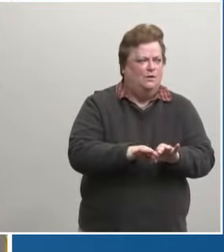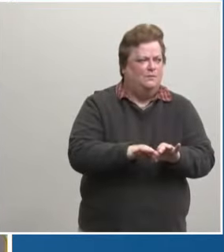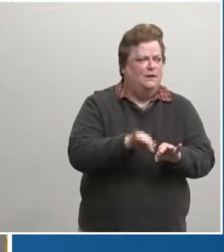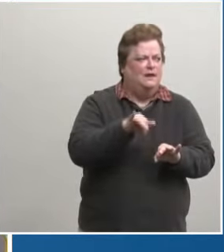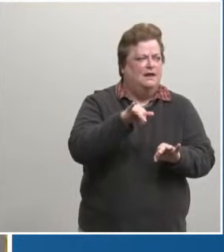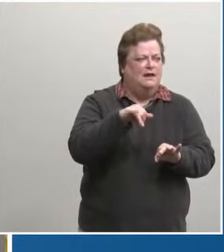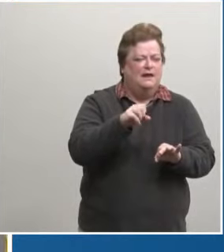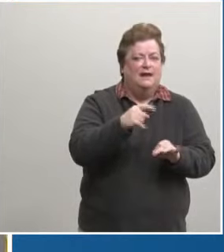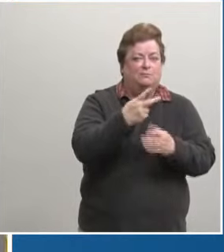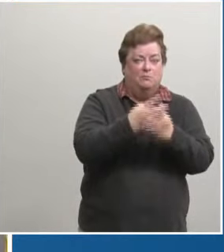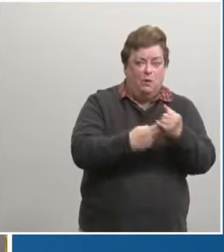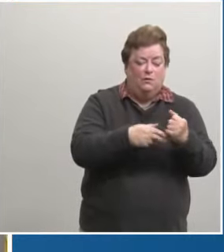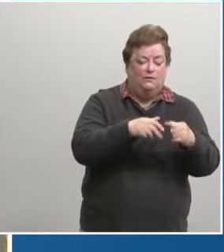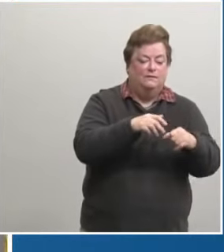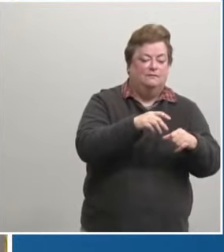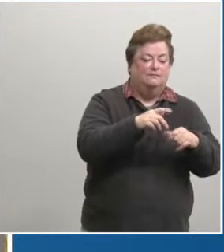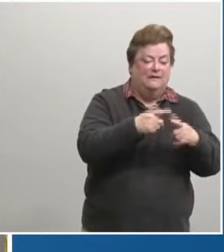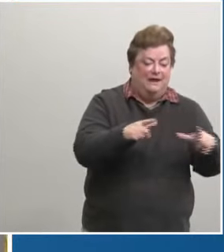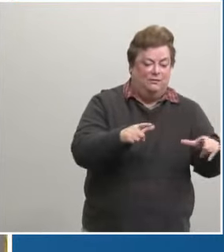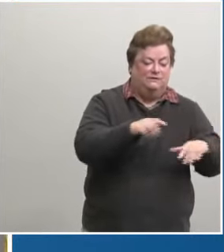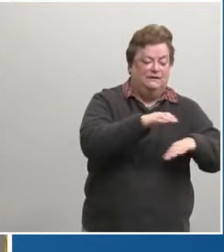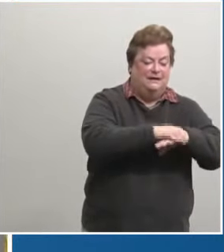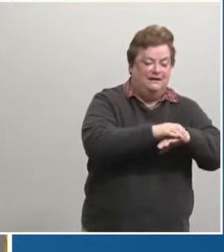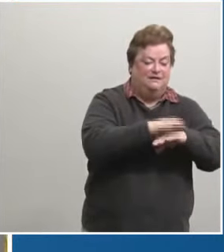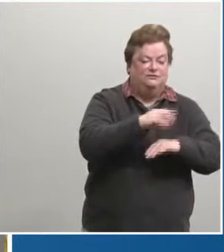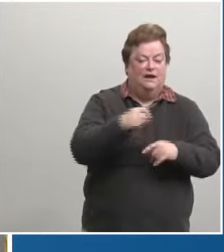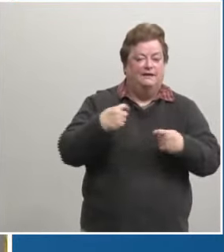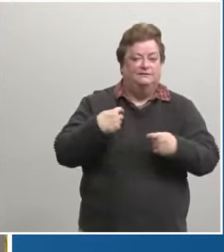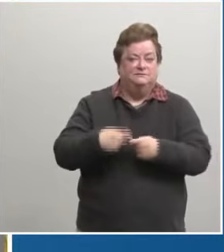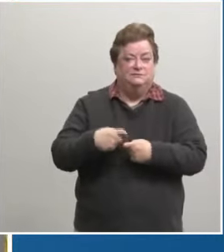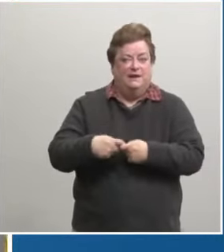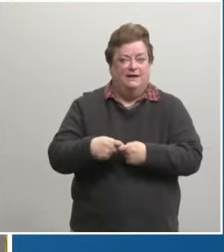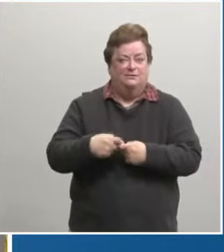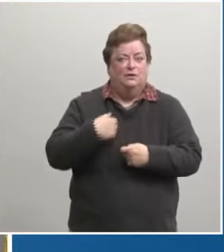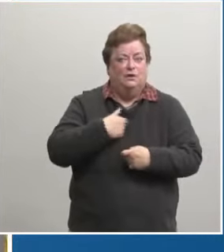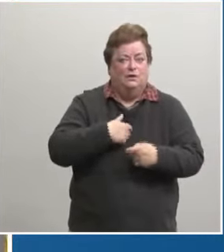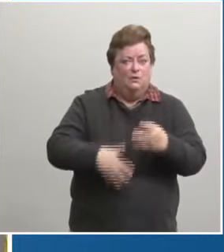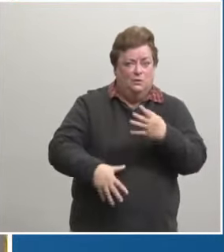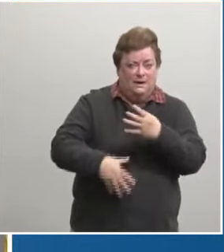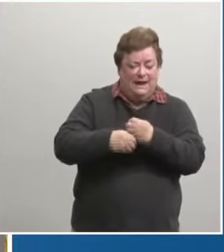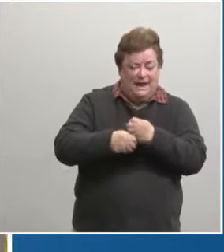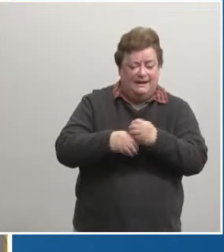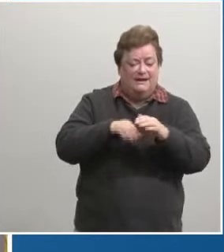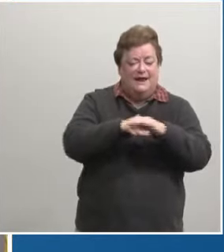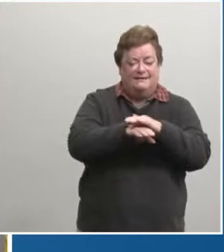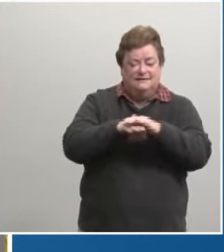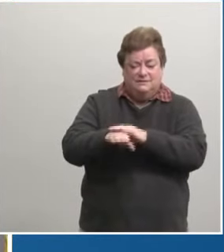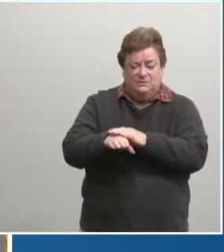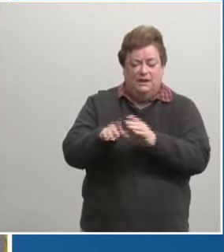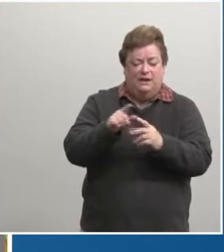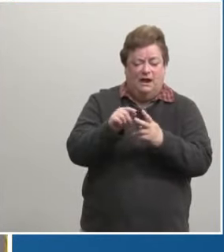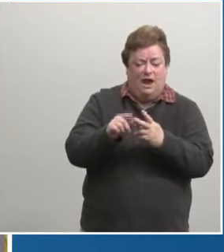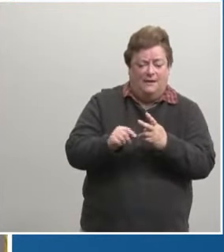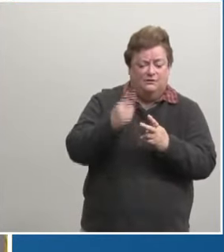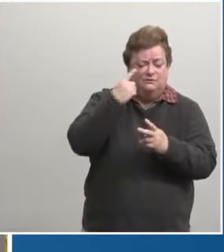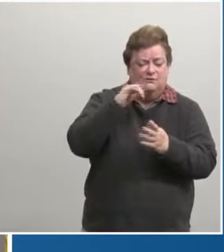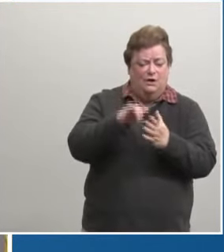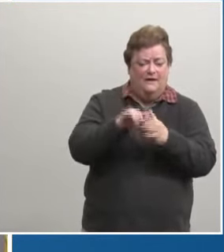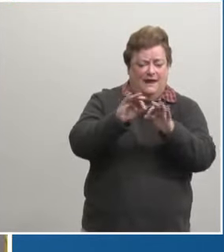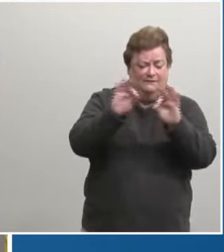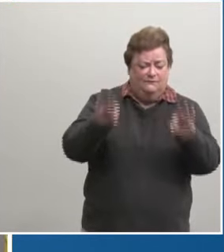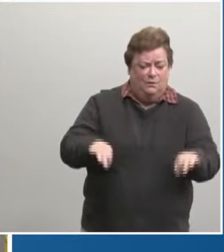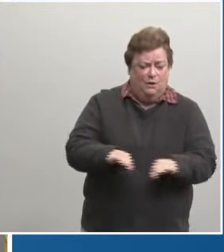both languages, English and Spanish. We added accessibility options to this registration